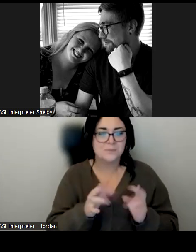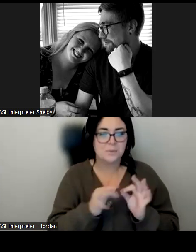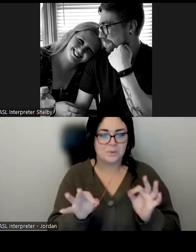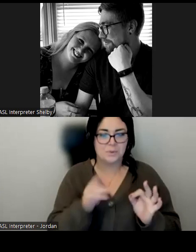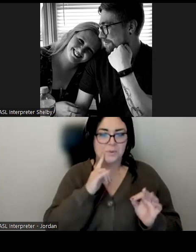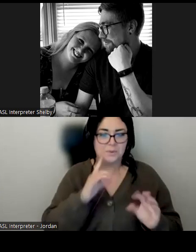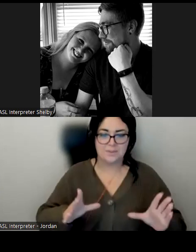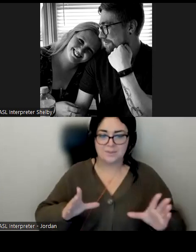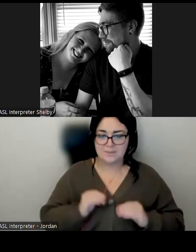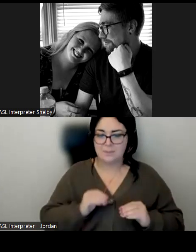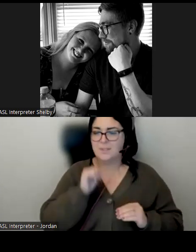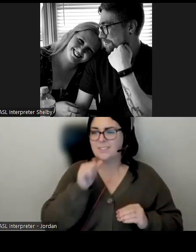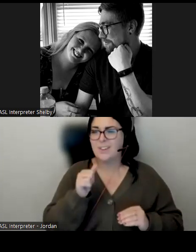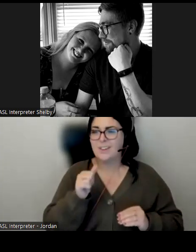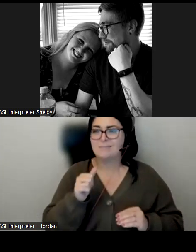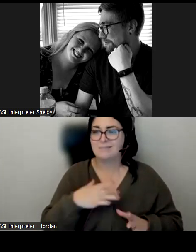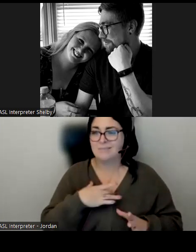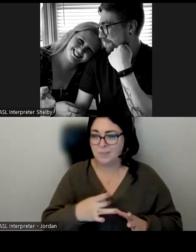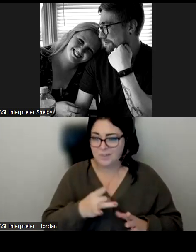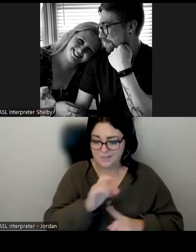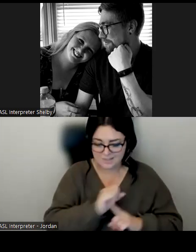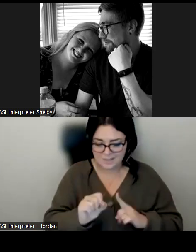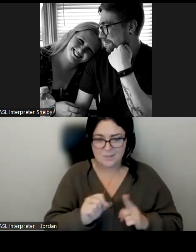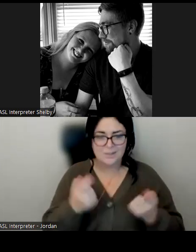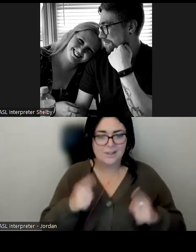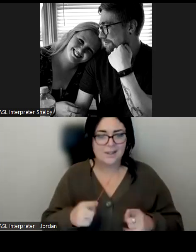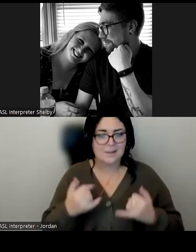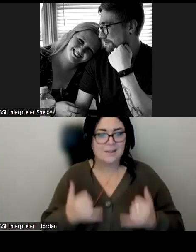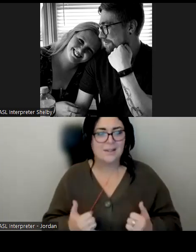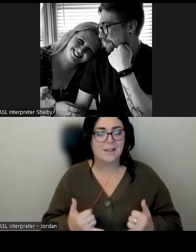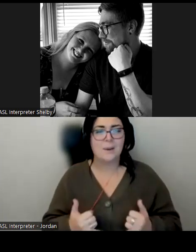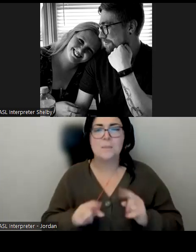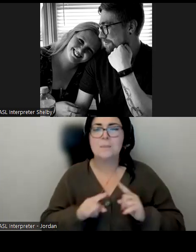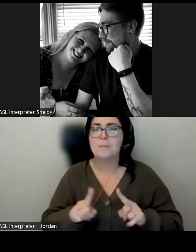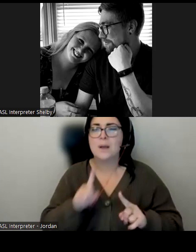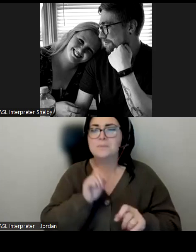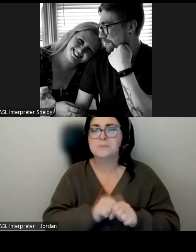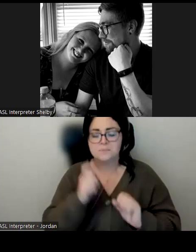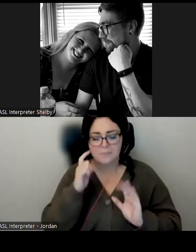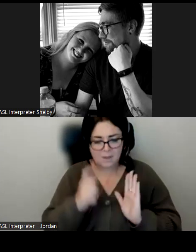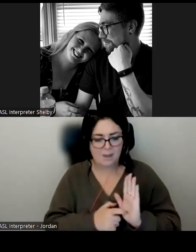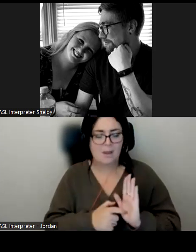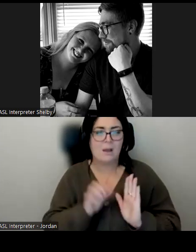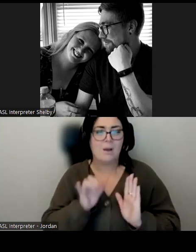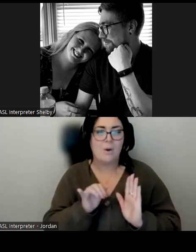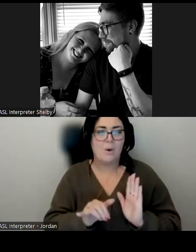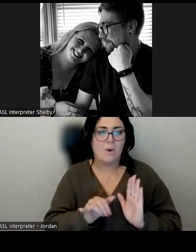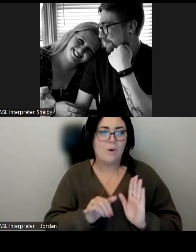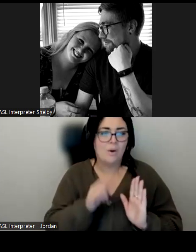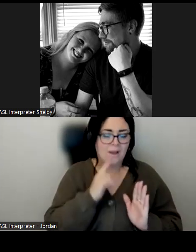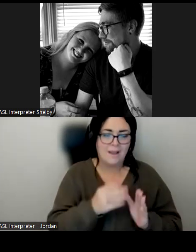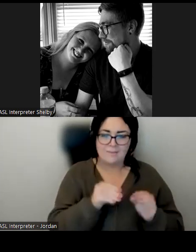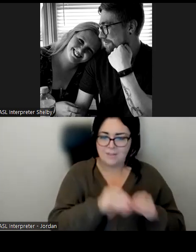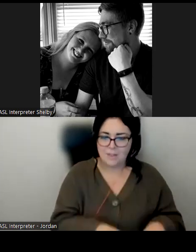not about liking the situation. It's about acknowledging all that has been lost and learning to live with